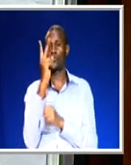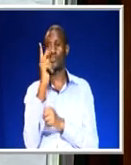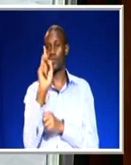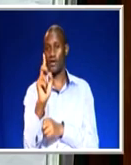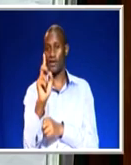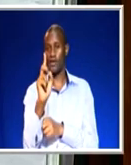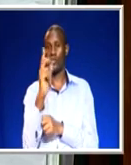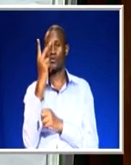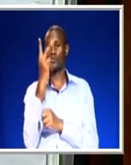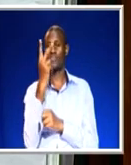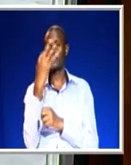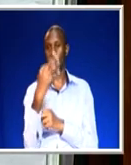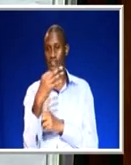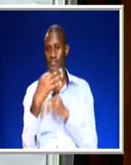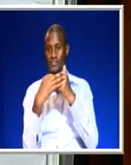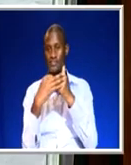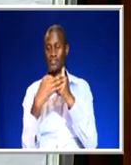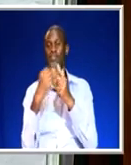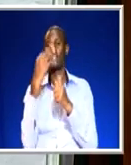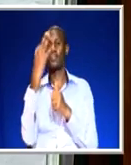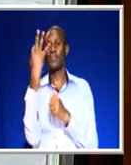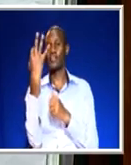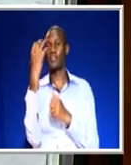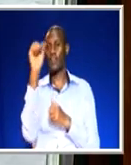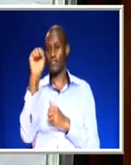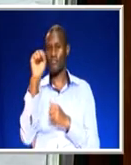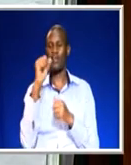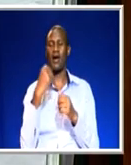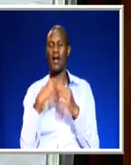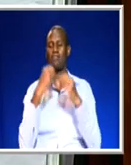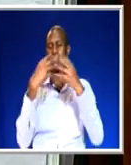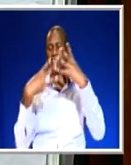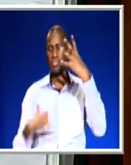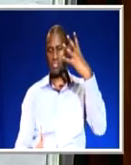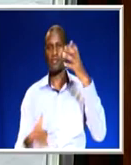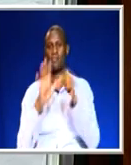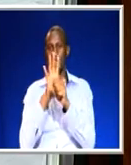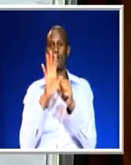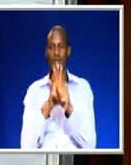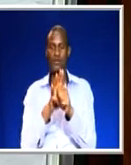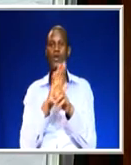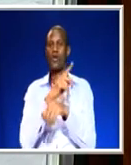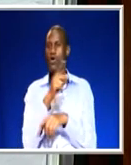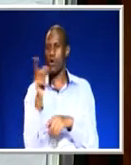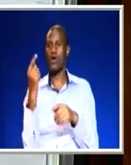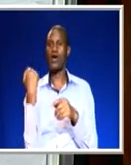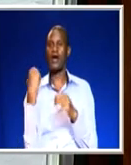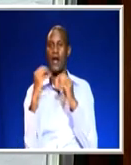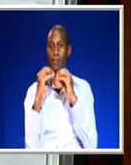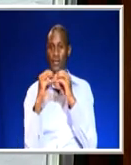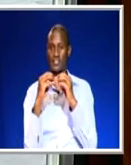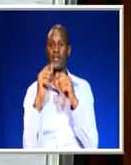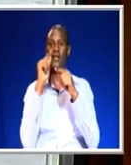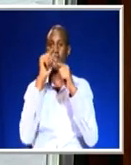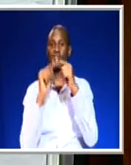21, 28, 35, and there are many other multiples of 7. Now all these numbers will